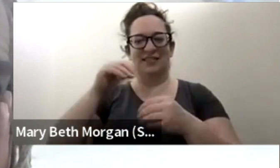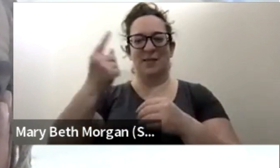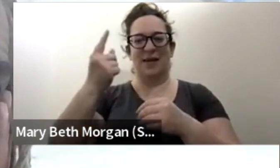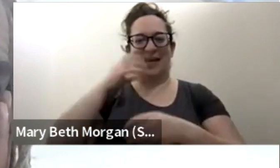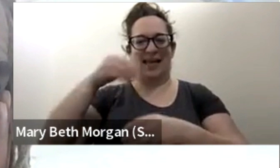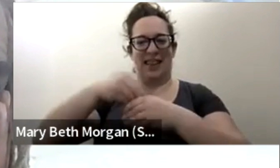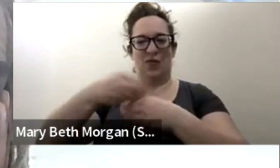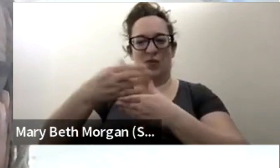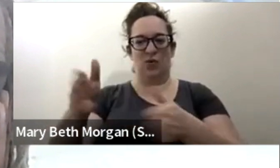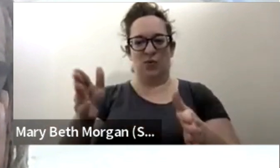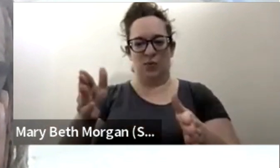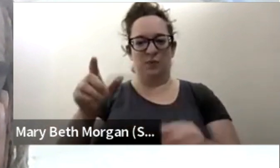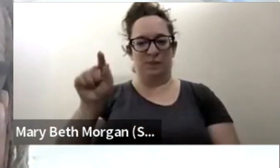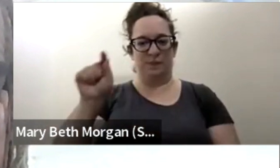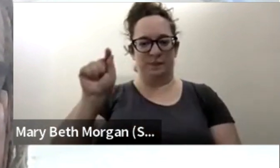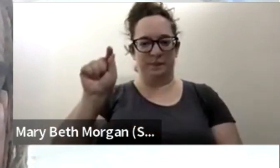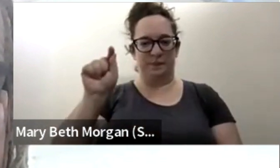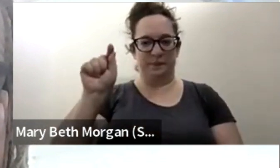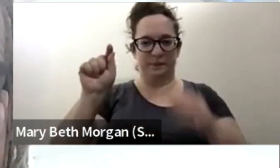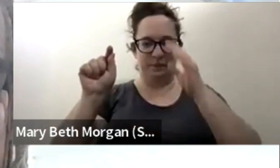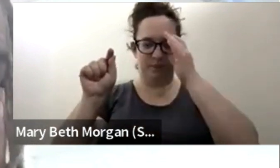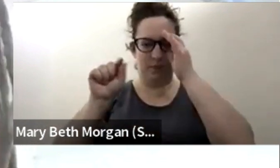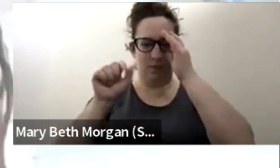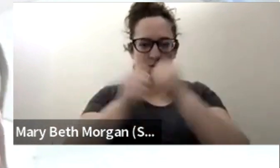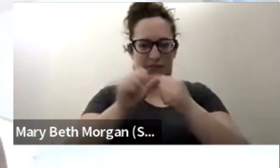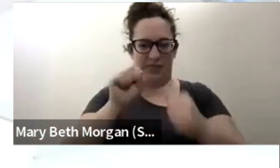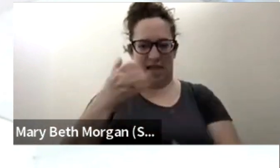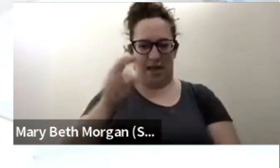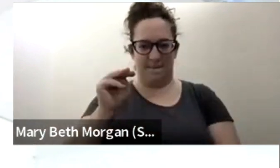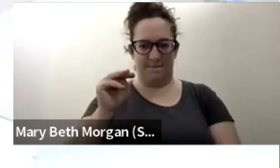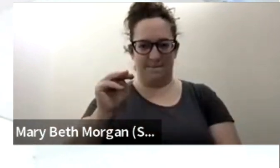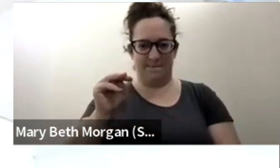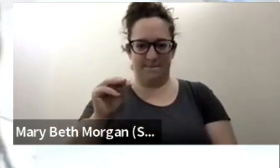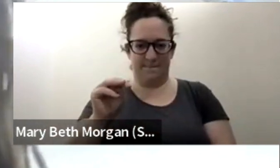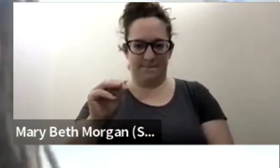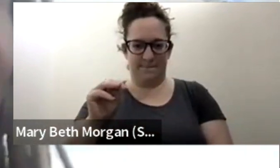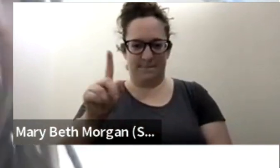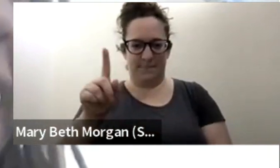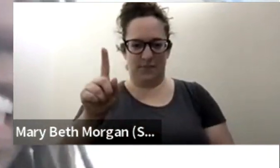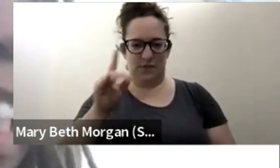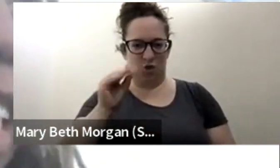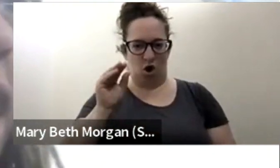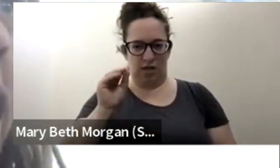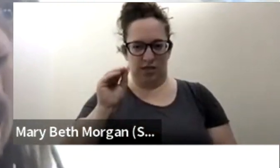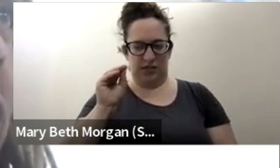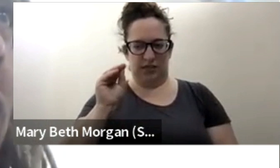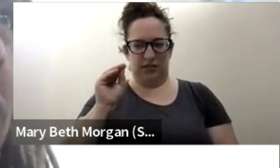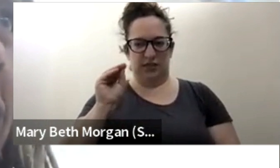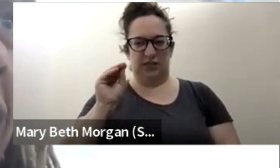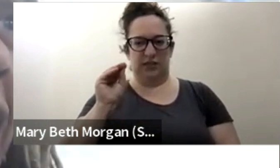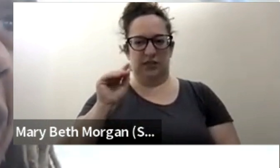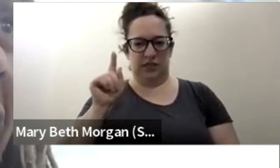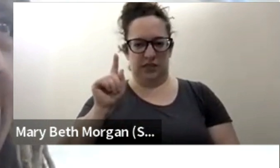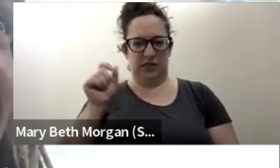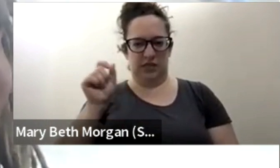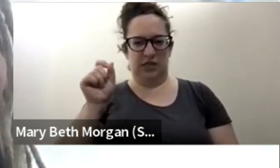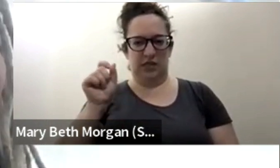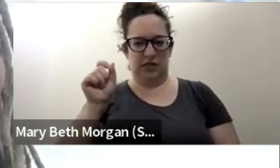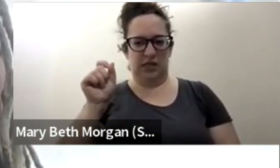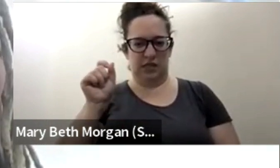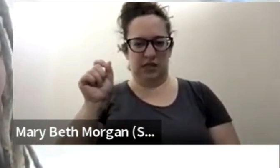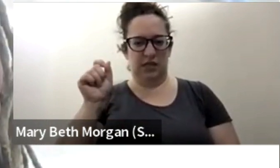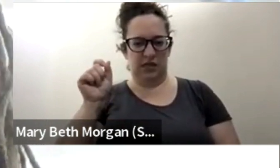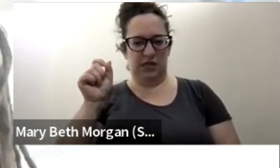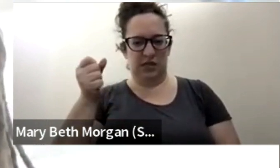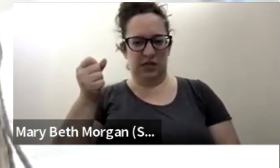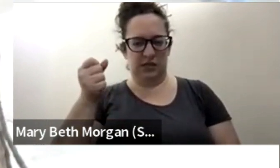liked this girl, and now you're married to his twin brother. Who looks like her, but it's another kid who's mature, wise, or sensitive,